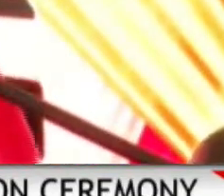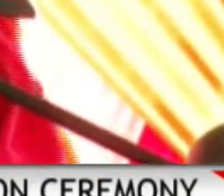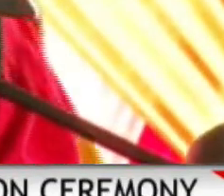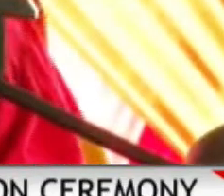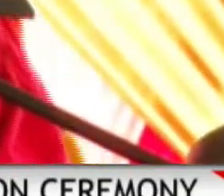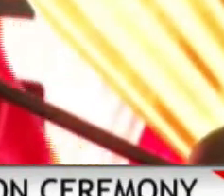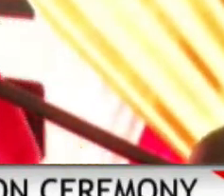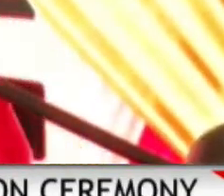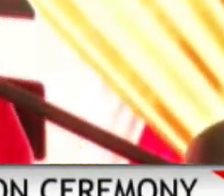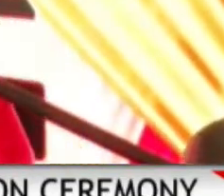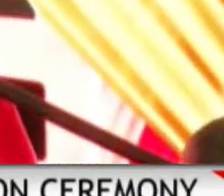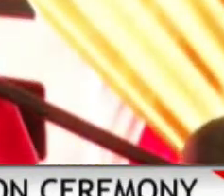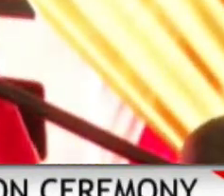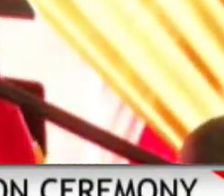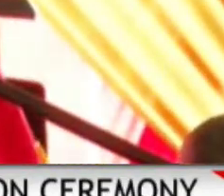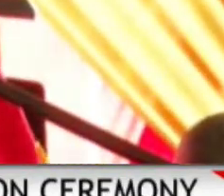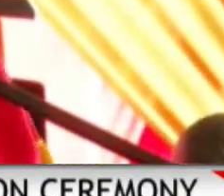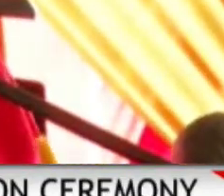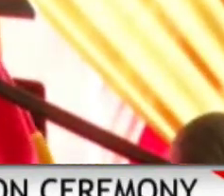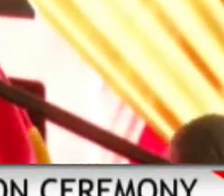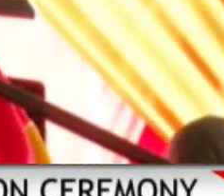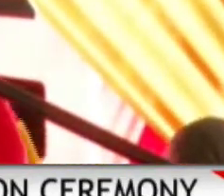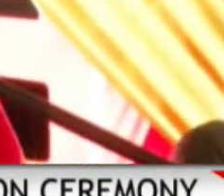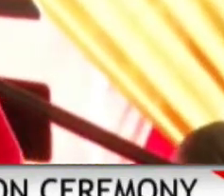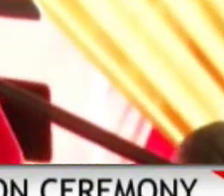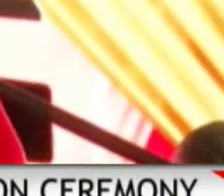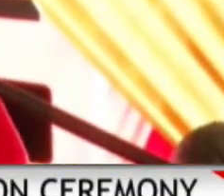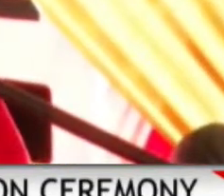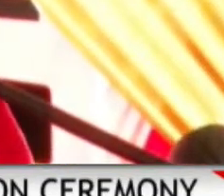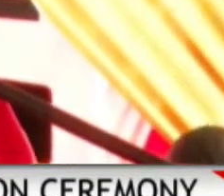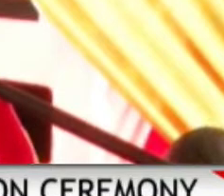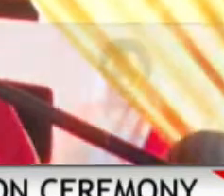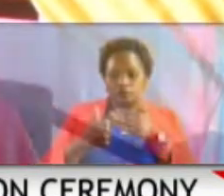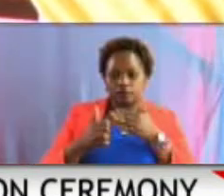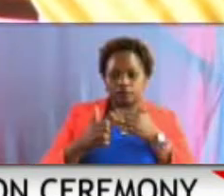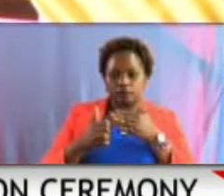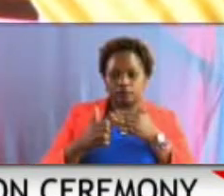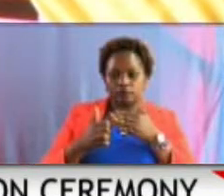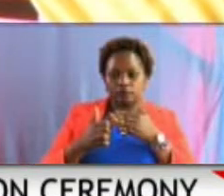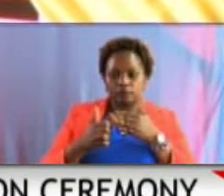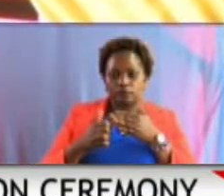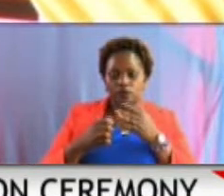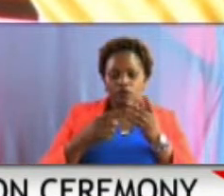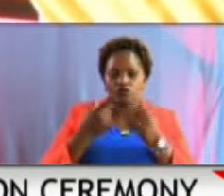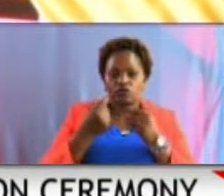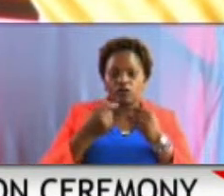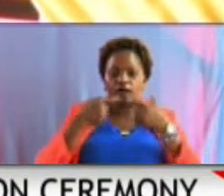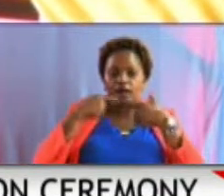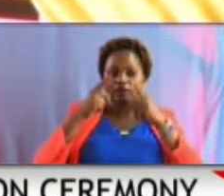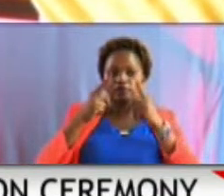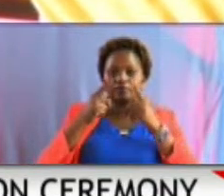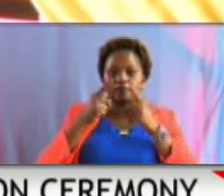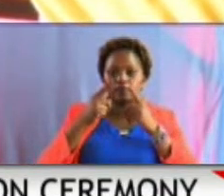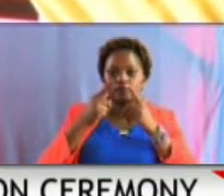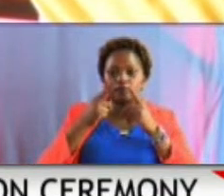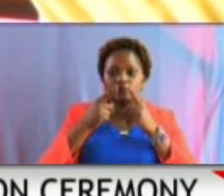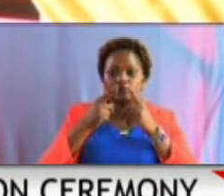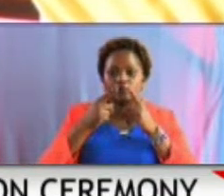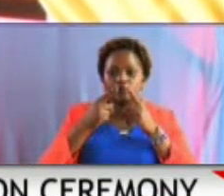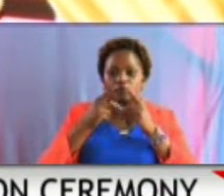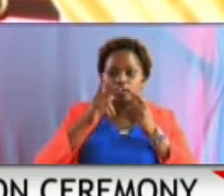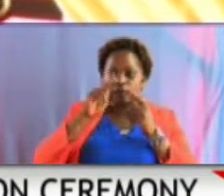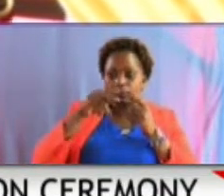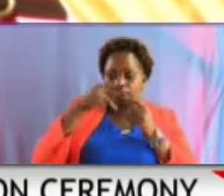we are coming to the end, and I want to make a few announcements.